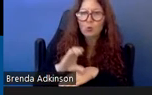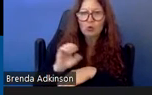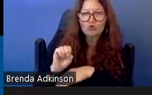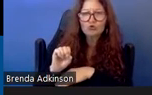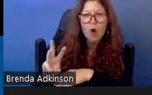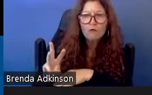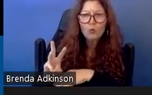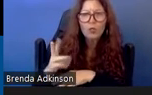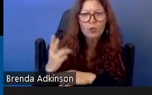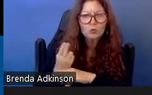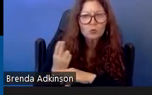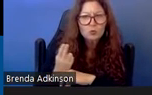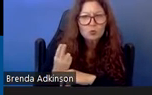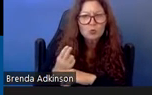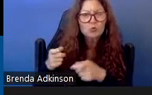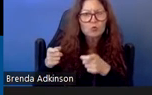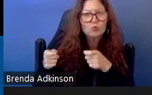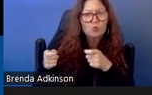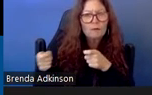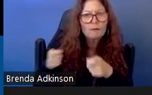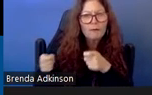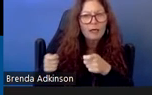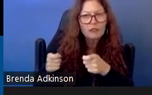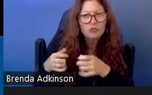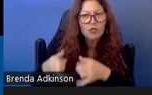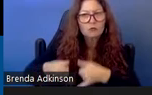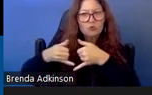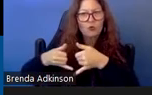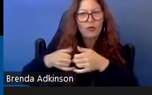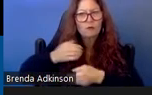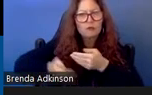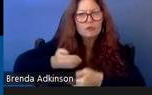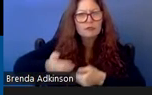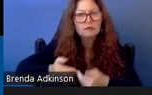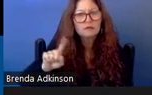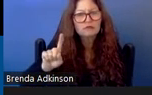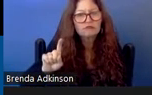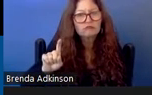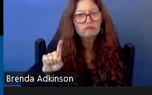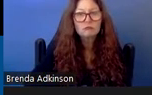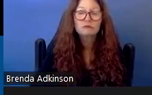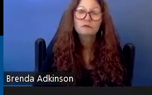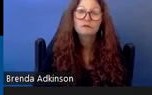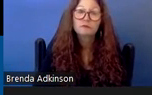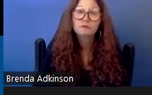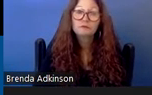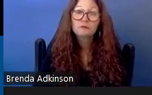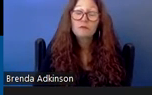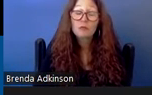application and grant process? So we